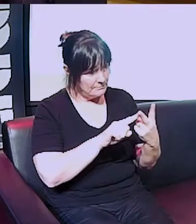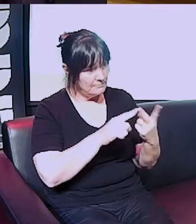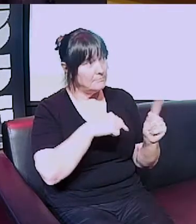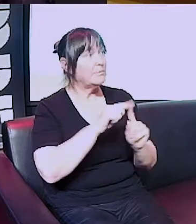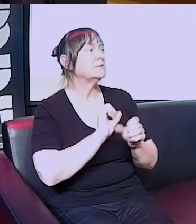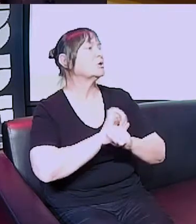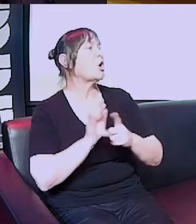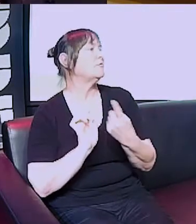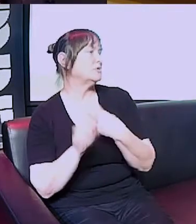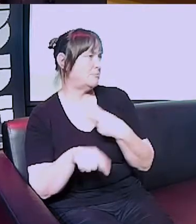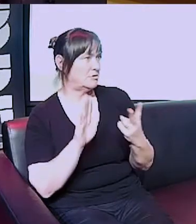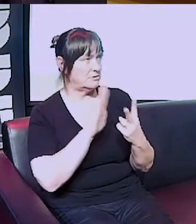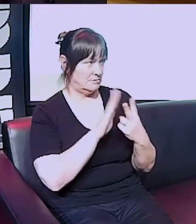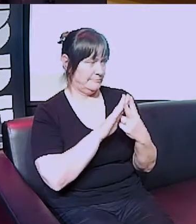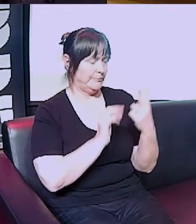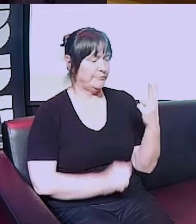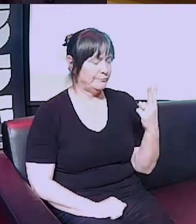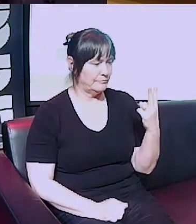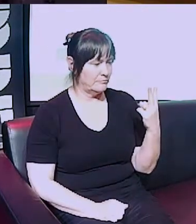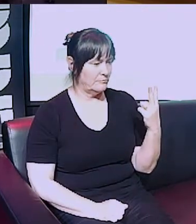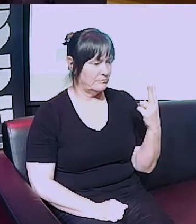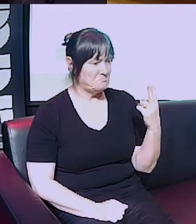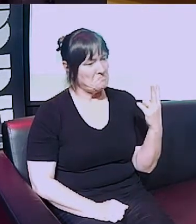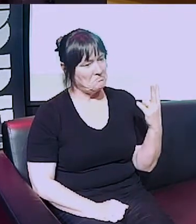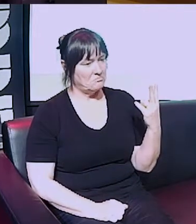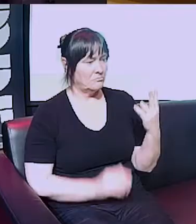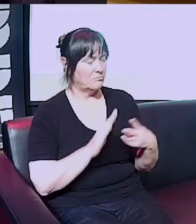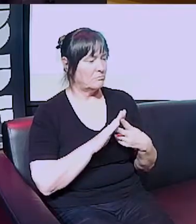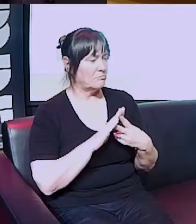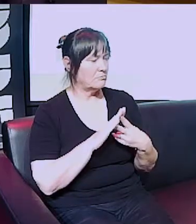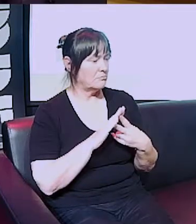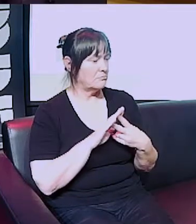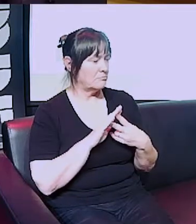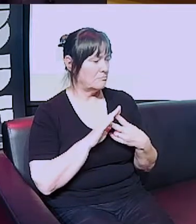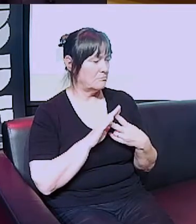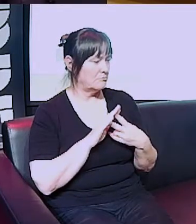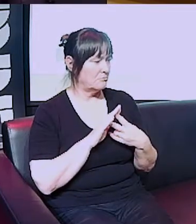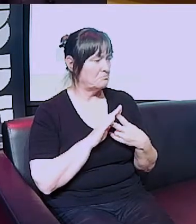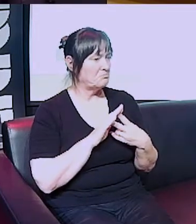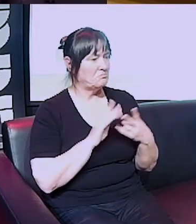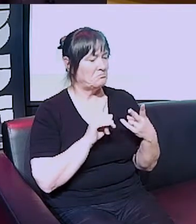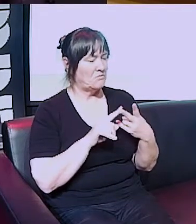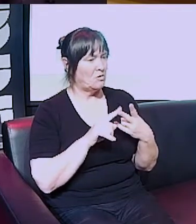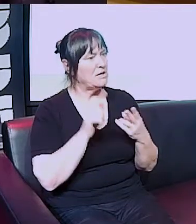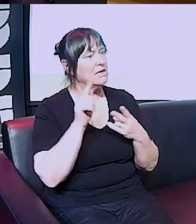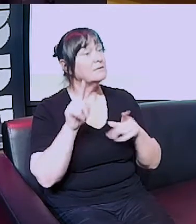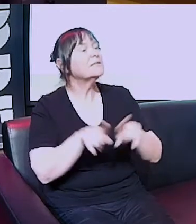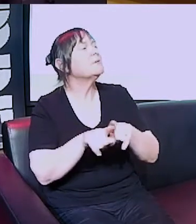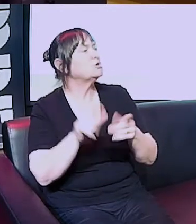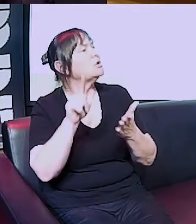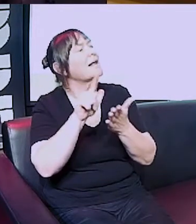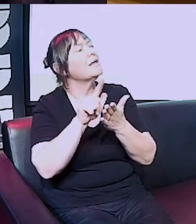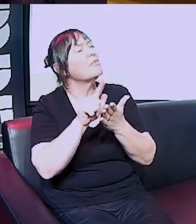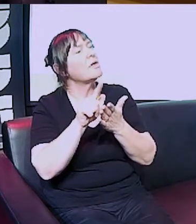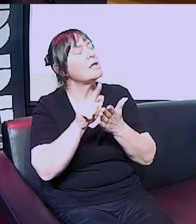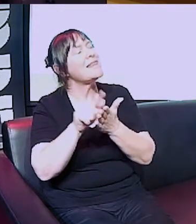COVID response. How, and that could be akin to something like the legalised cannabis Aotearoa party, a single issue